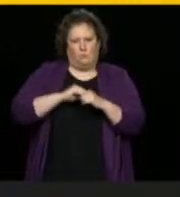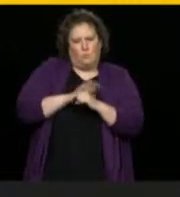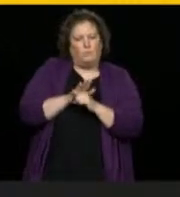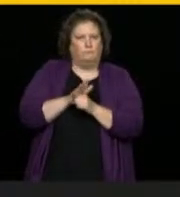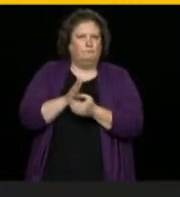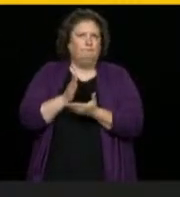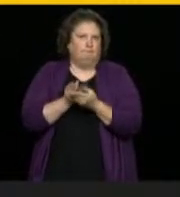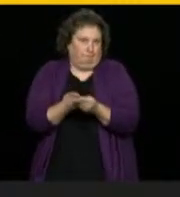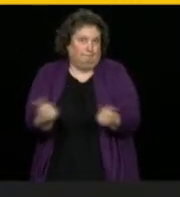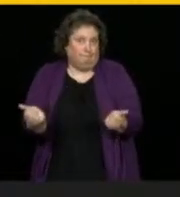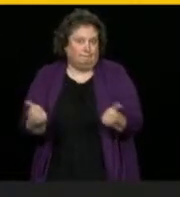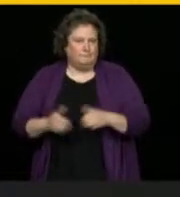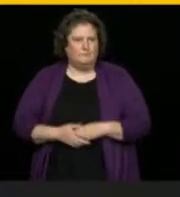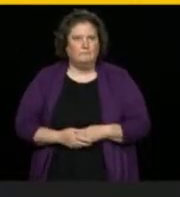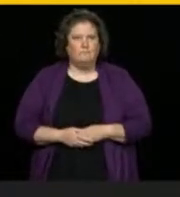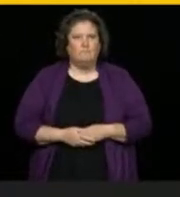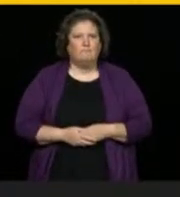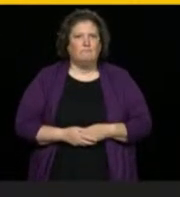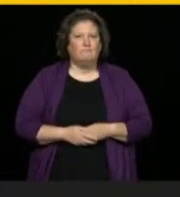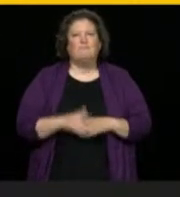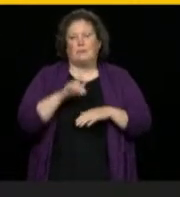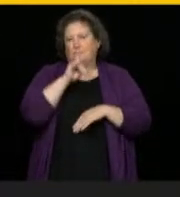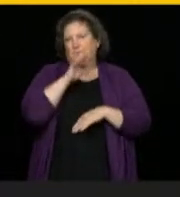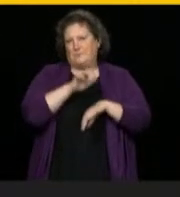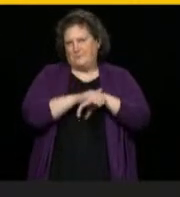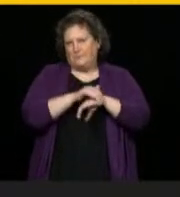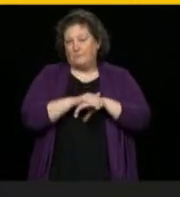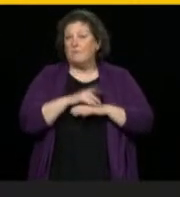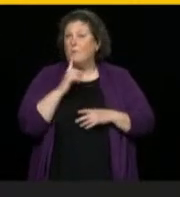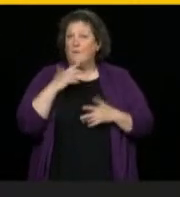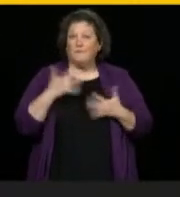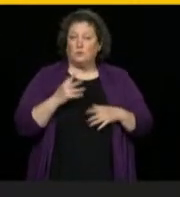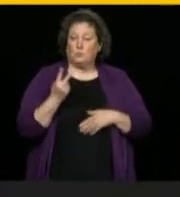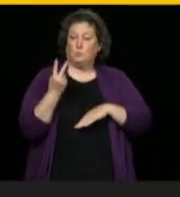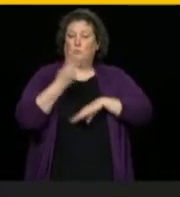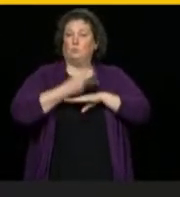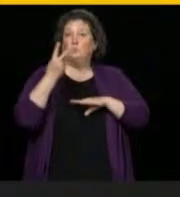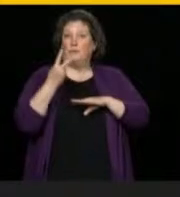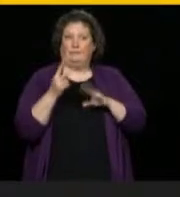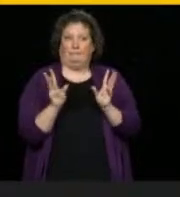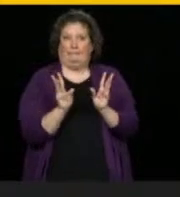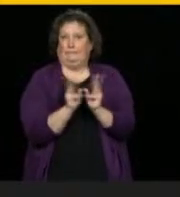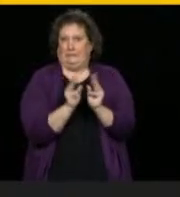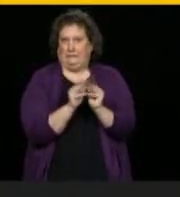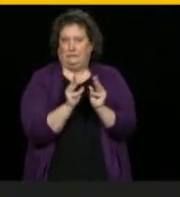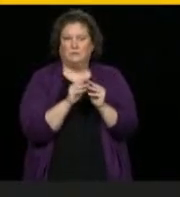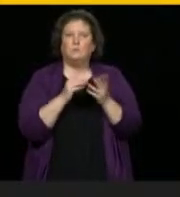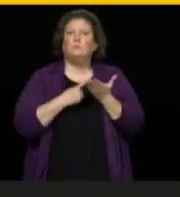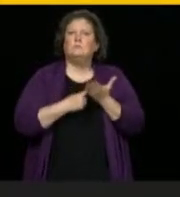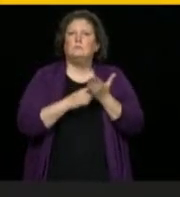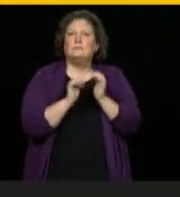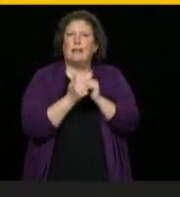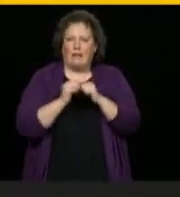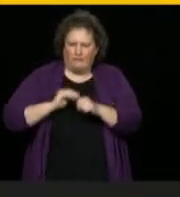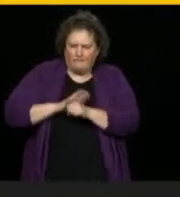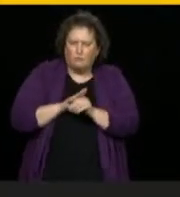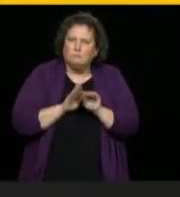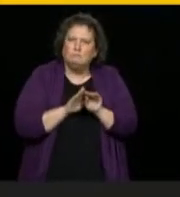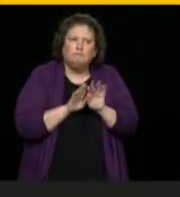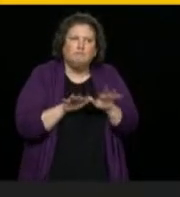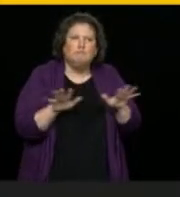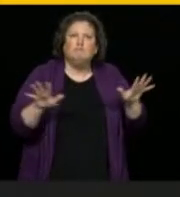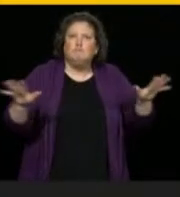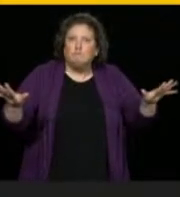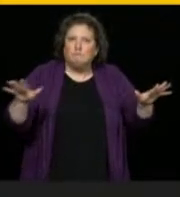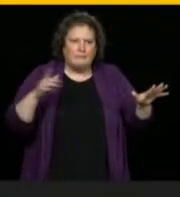retreat. We talked about how the virus is progressing across the country, as well as our response so far. Later today, we'll be